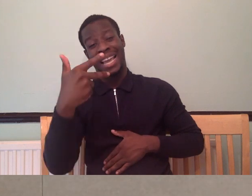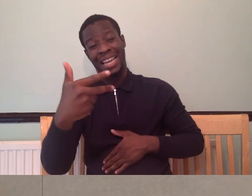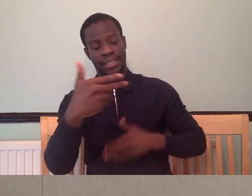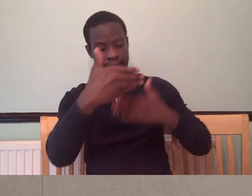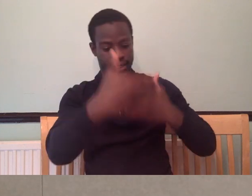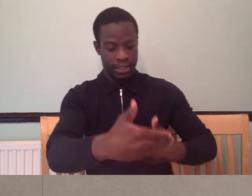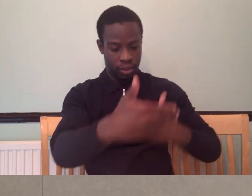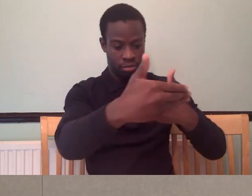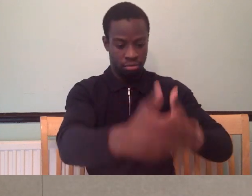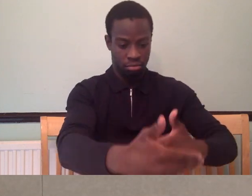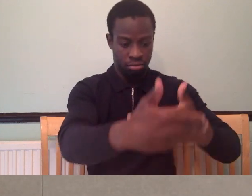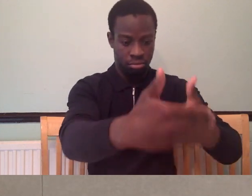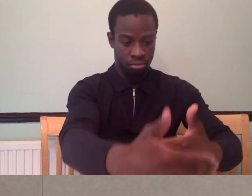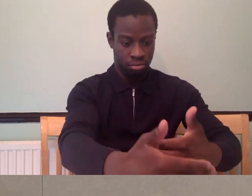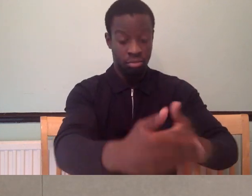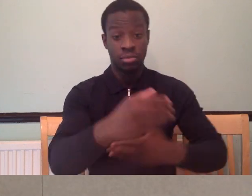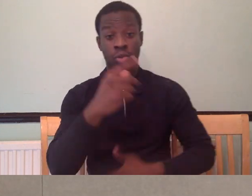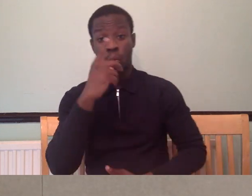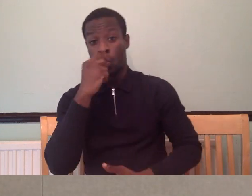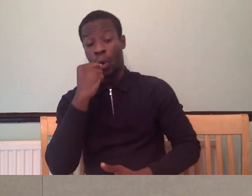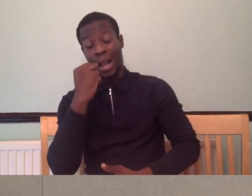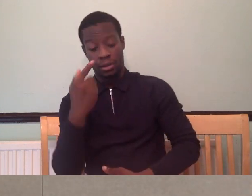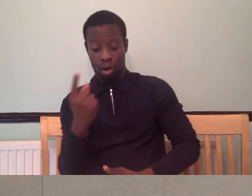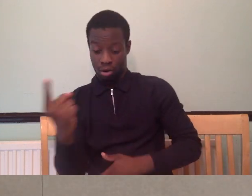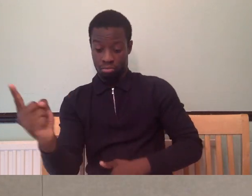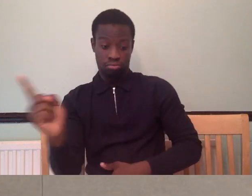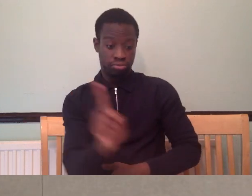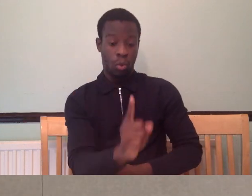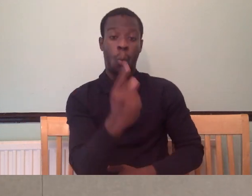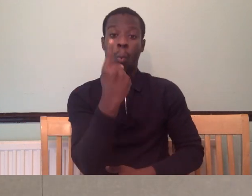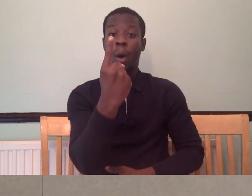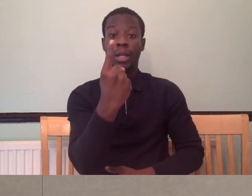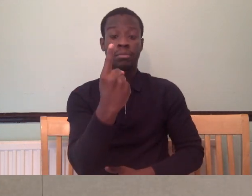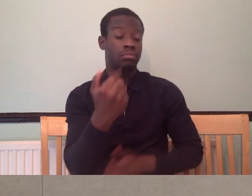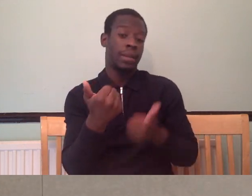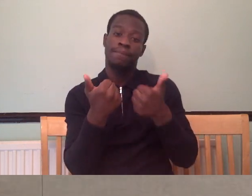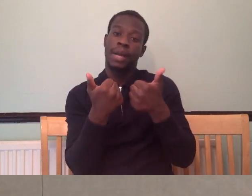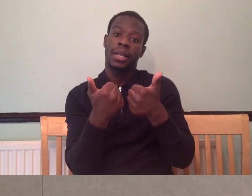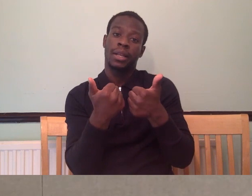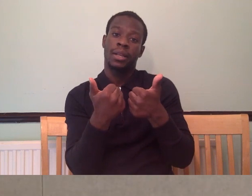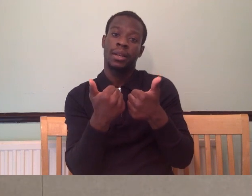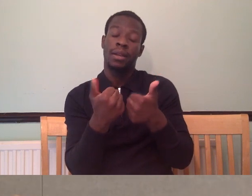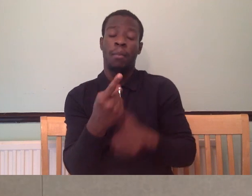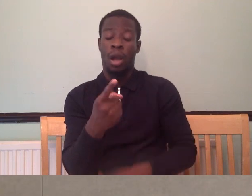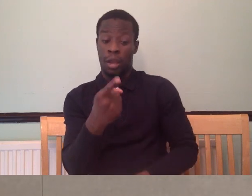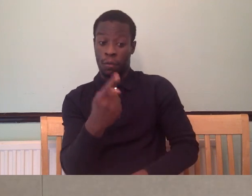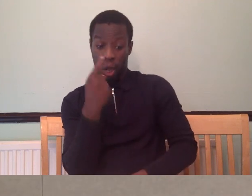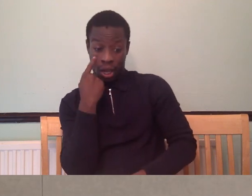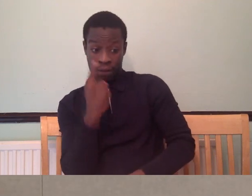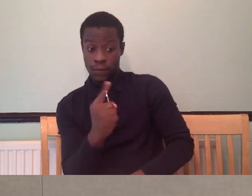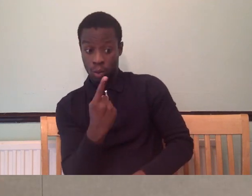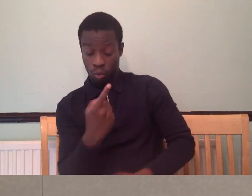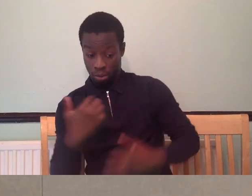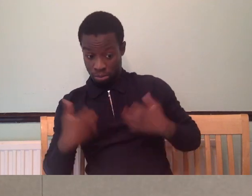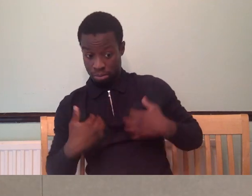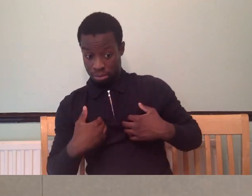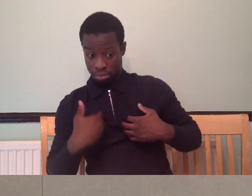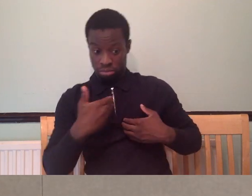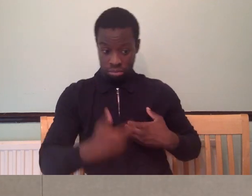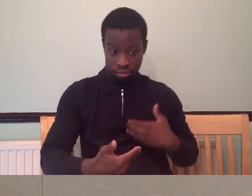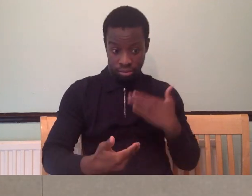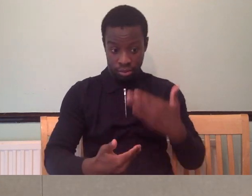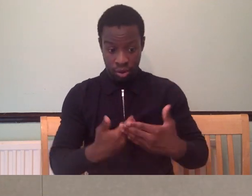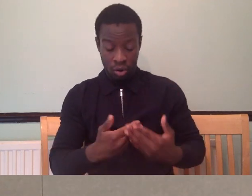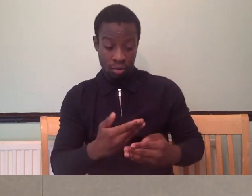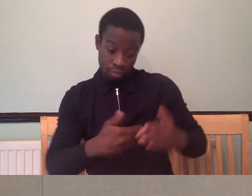need to come to the first one. If you don't enjoy it, don't come back. But if you come to the first, the second, the third, why not do